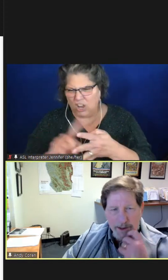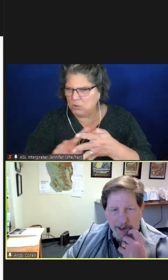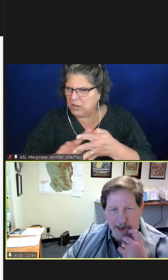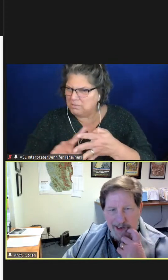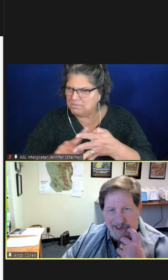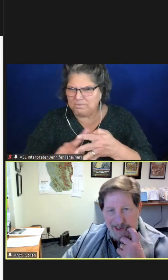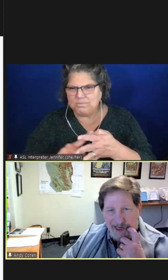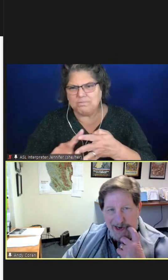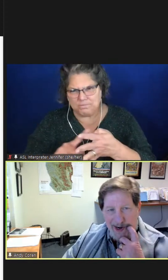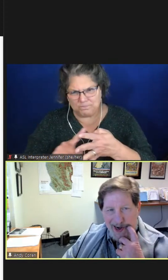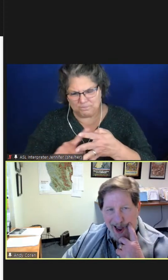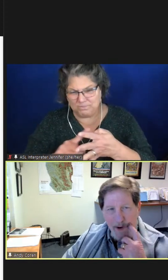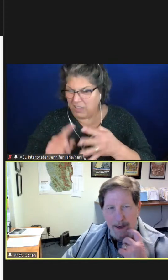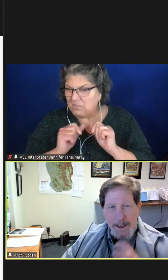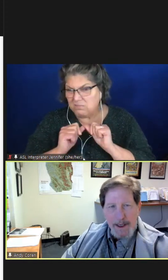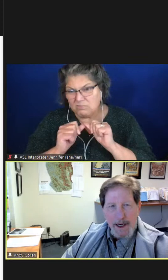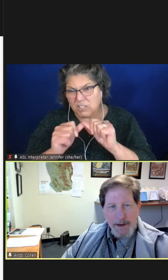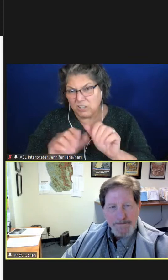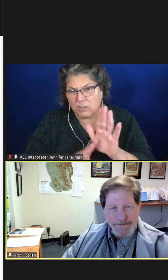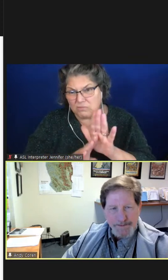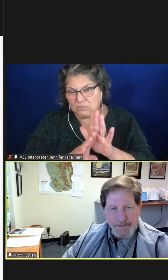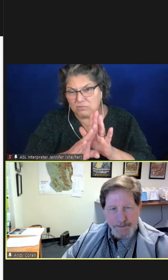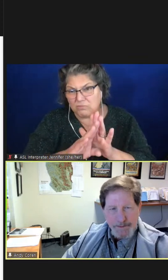and it's continuing now.